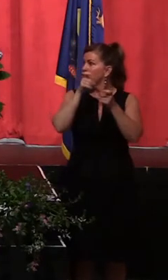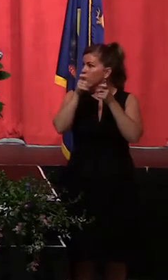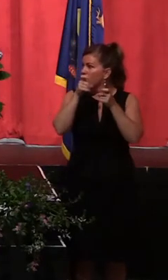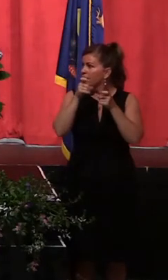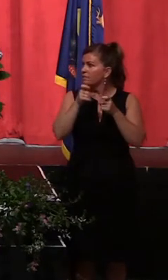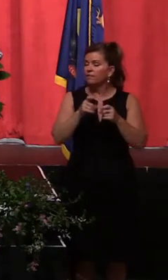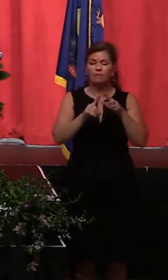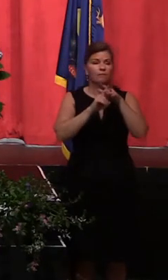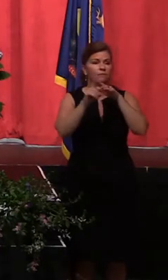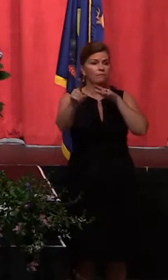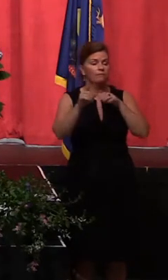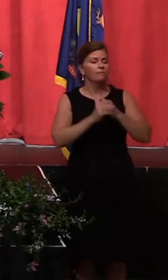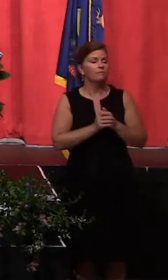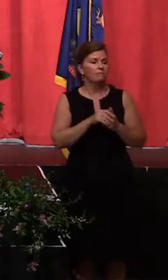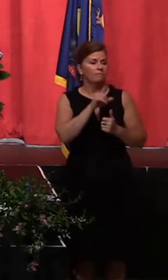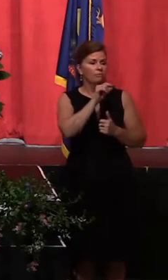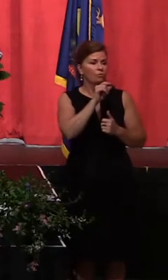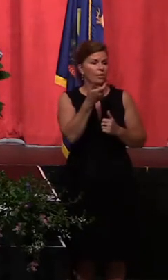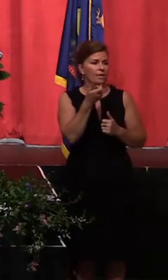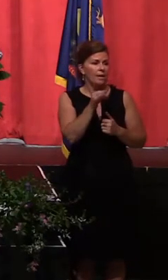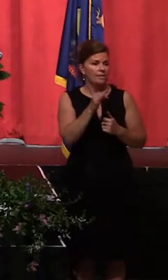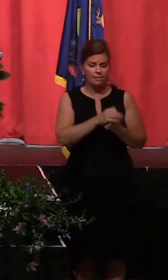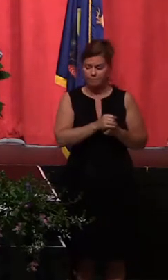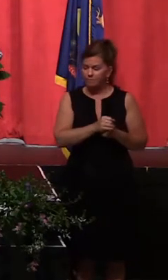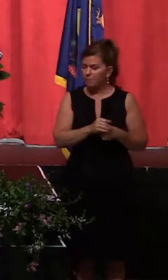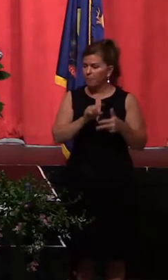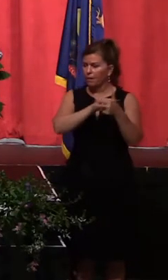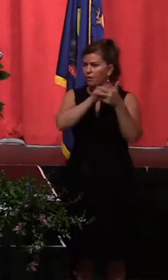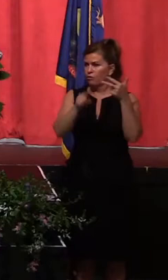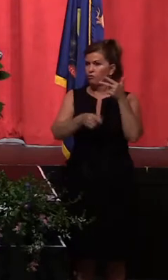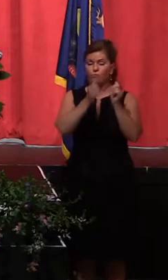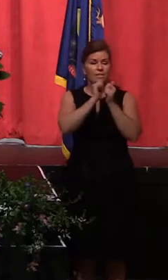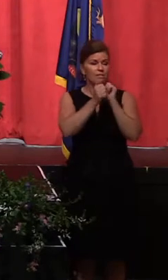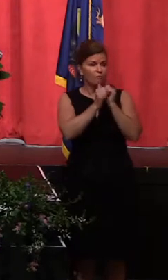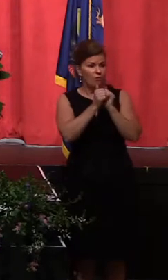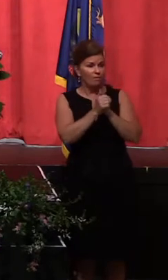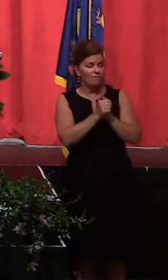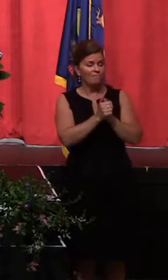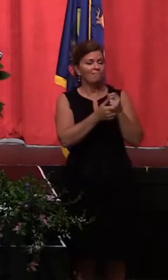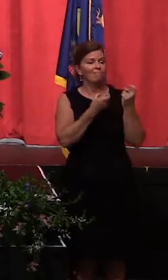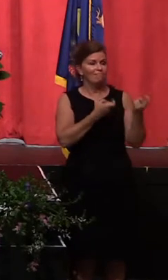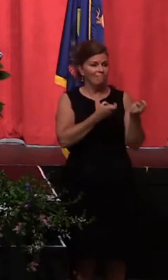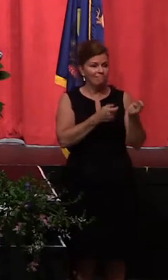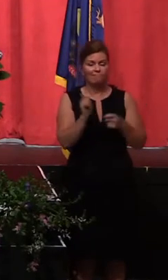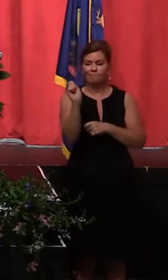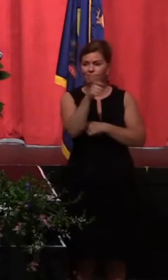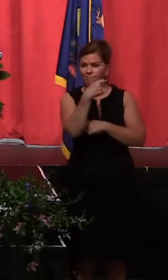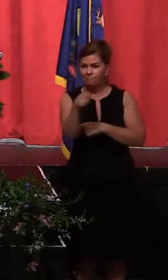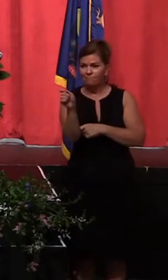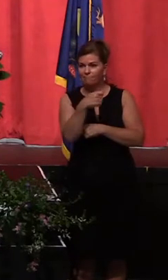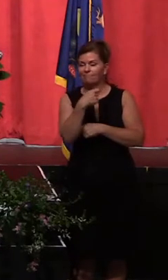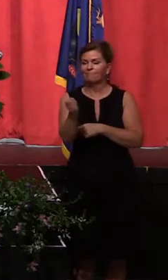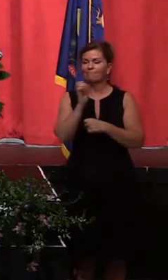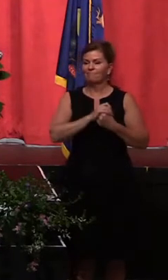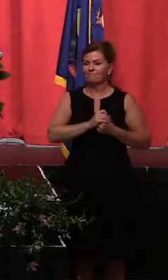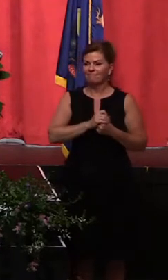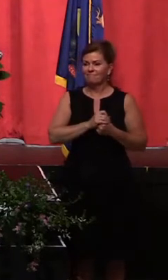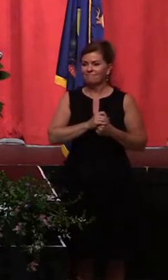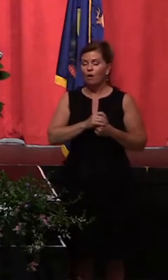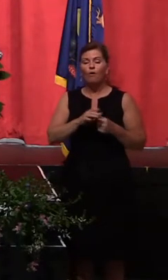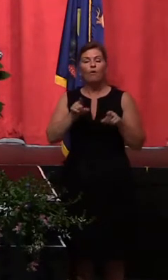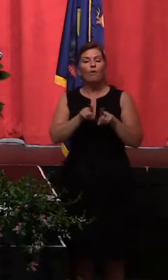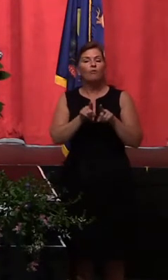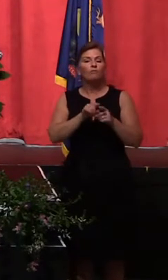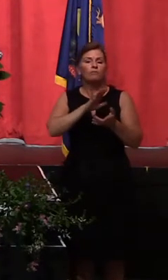2019. She's a three-sport athlete in cross-country, Nordic, and tennis. She's also a